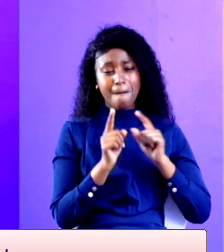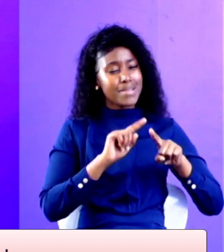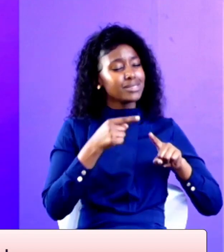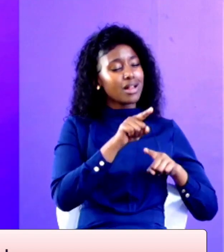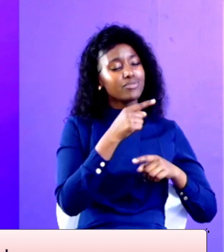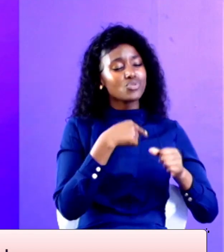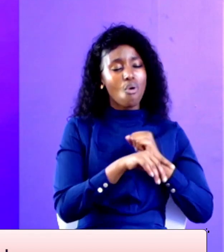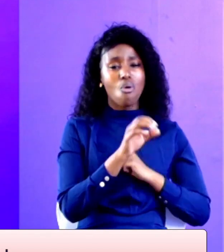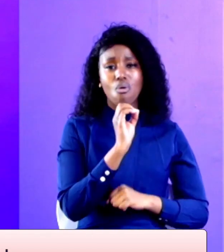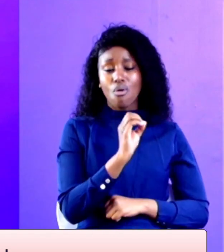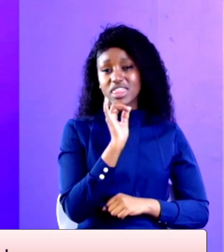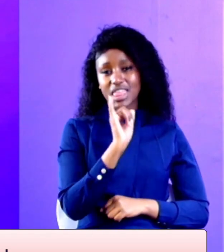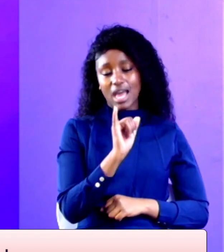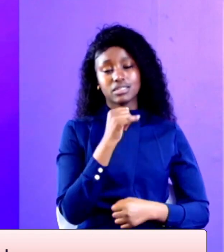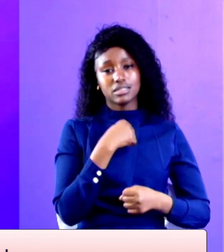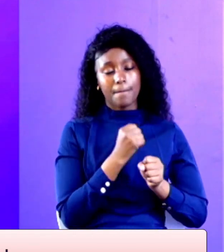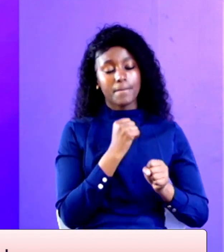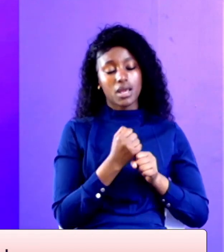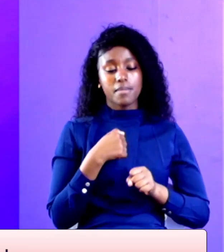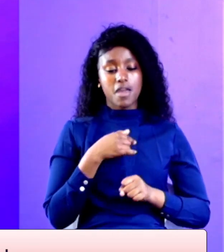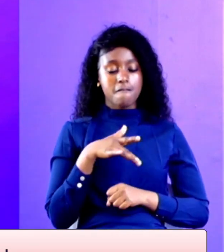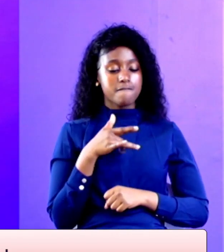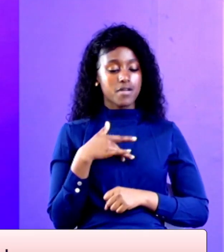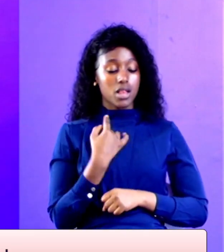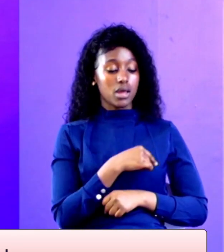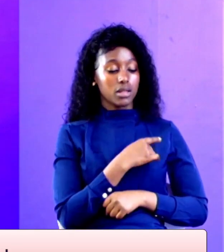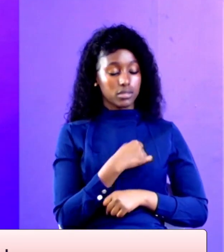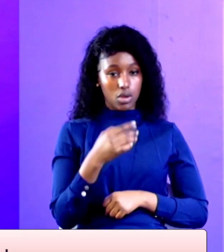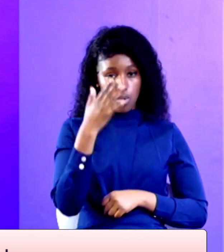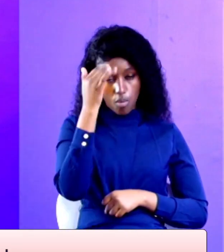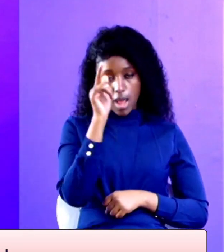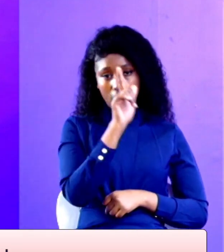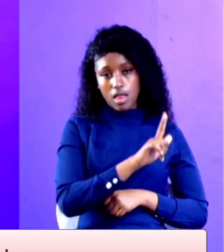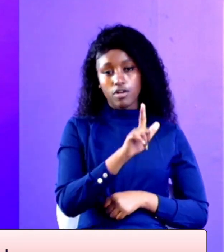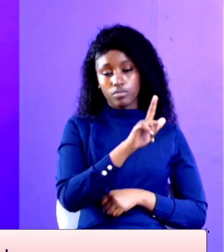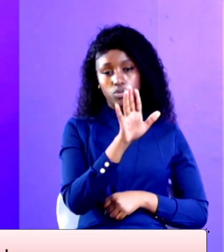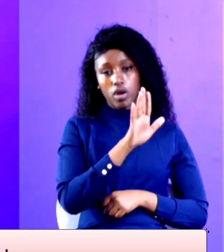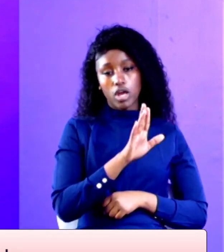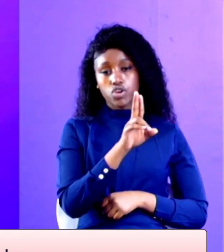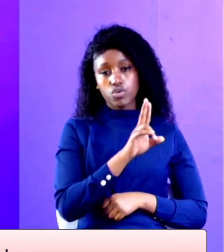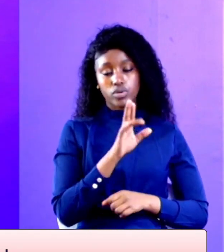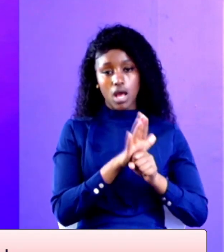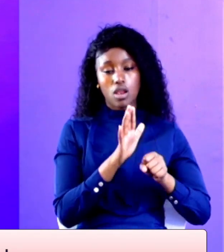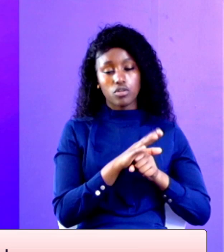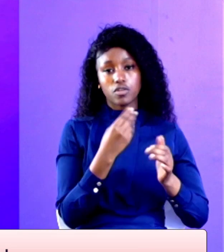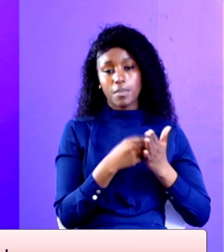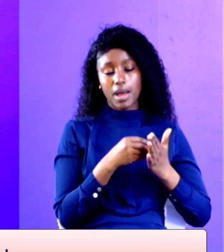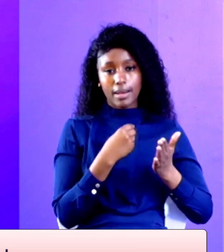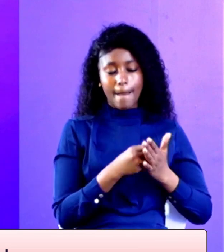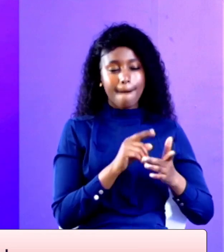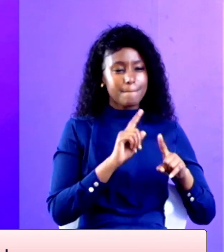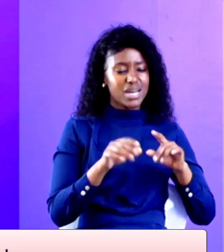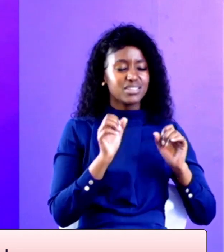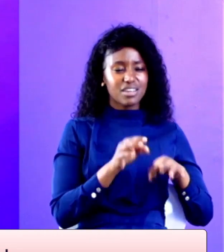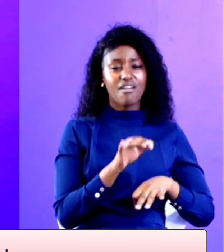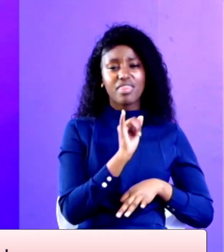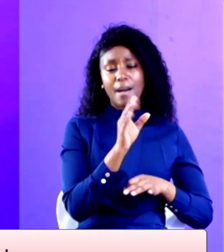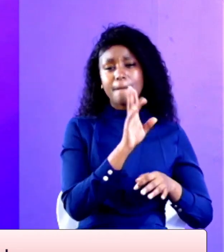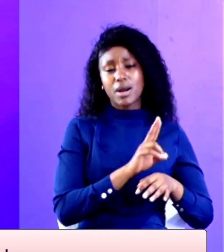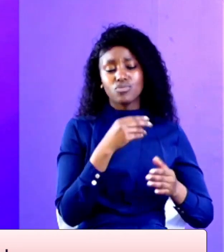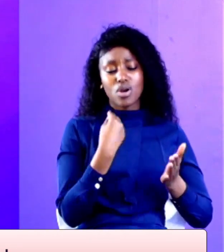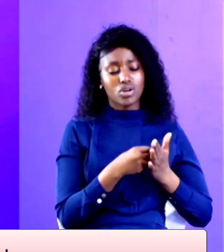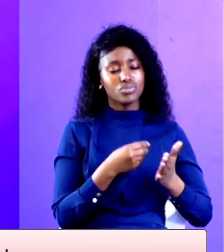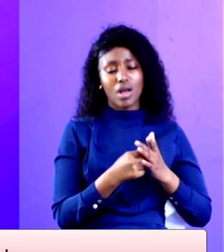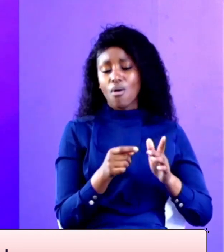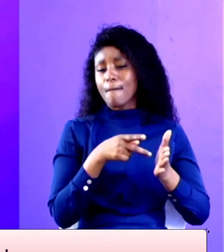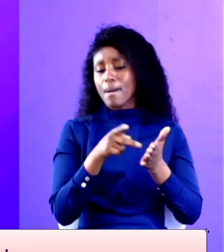that's what is making me feel guilty, because Liverpool is spending a lot of money. They could have used that money to help, but it is